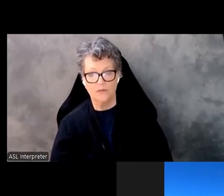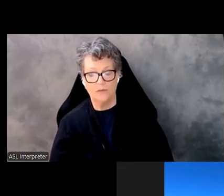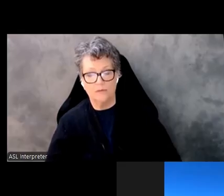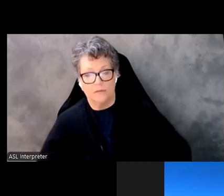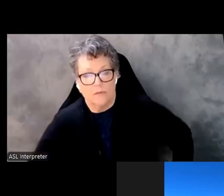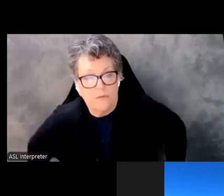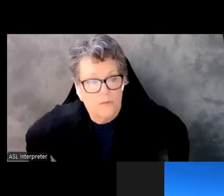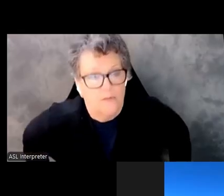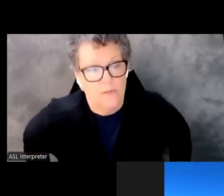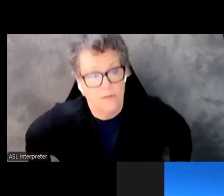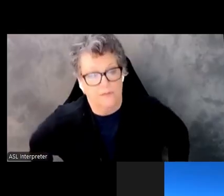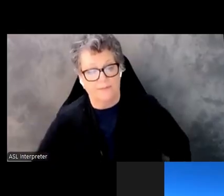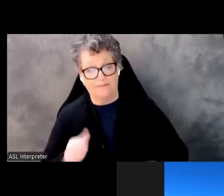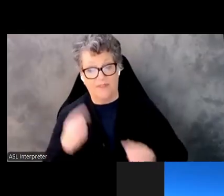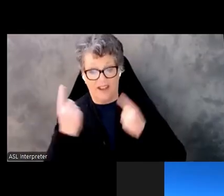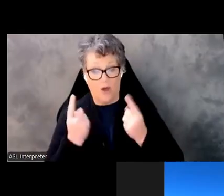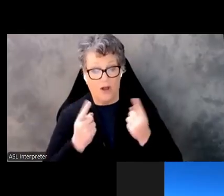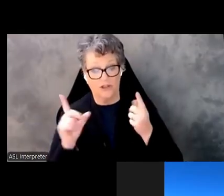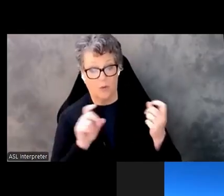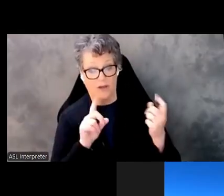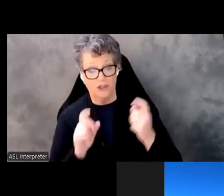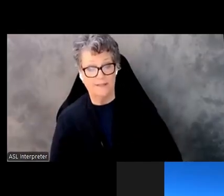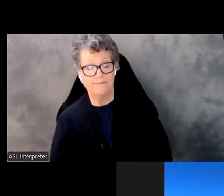Any thoughts or questions?